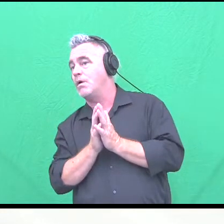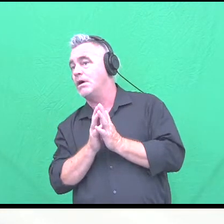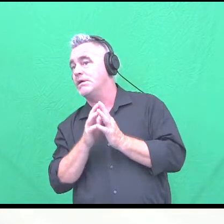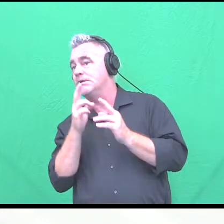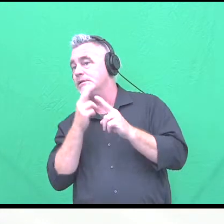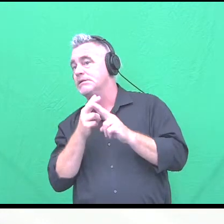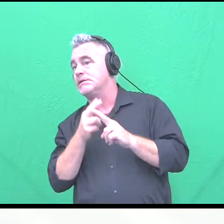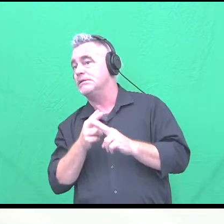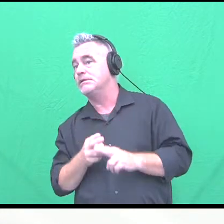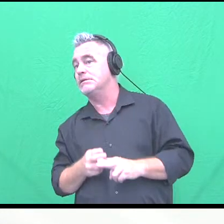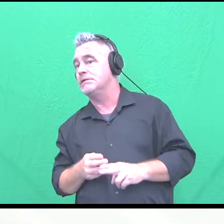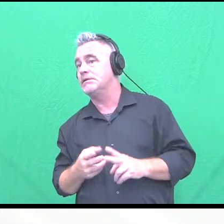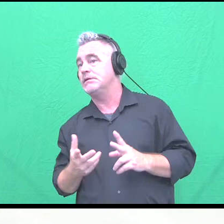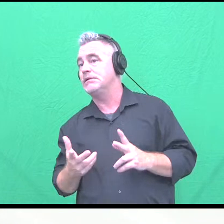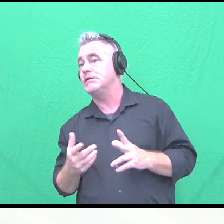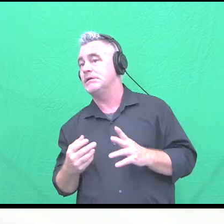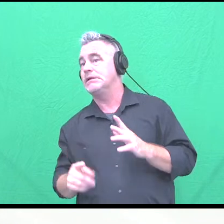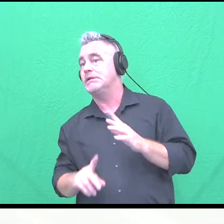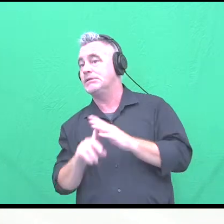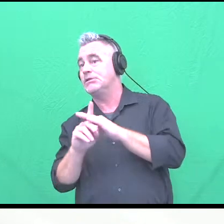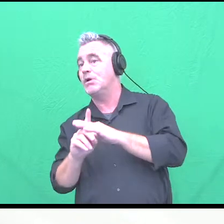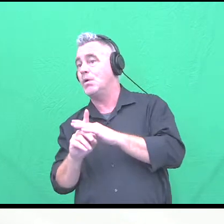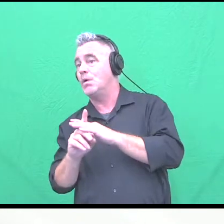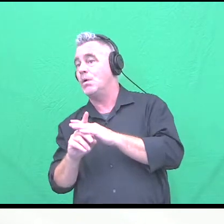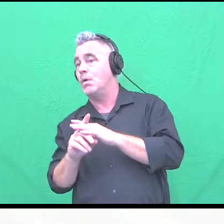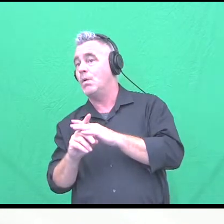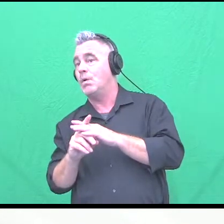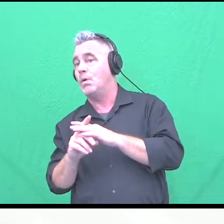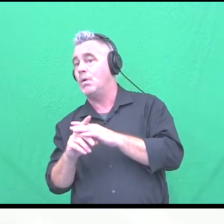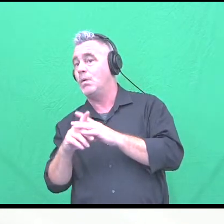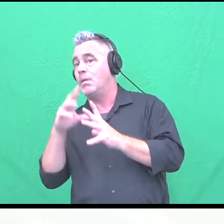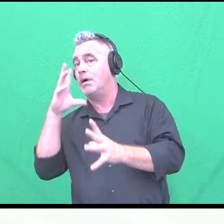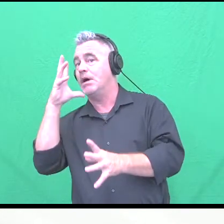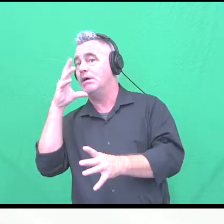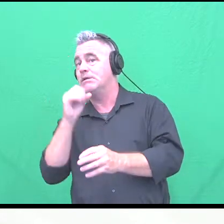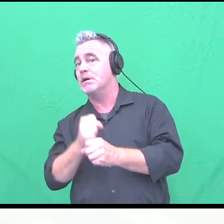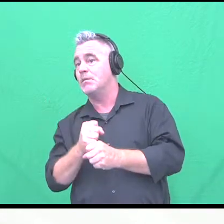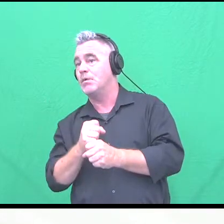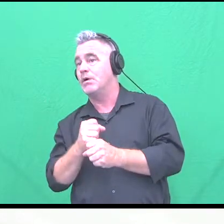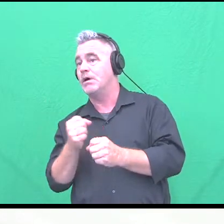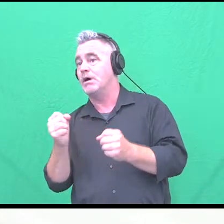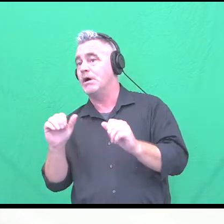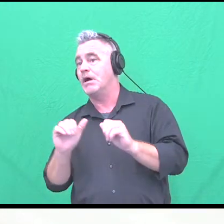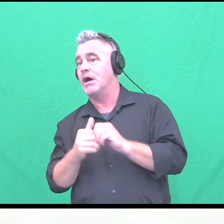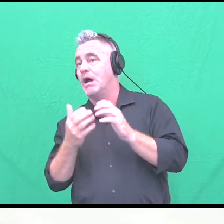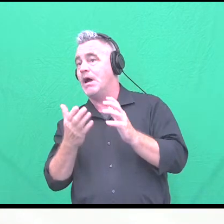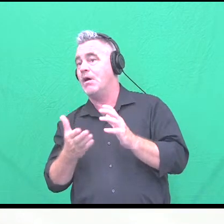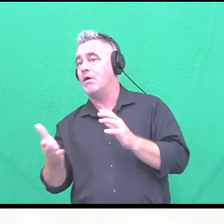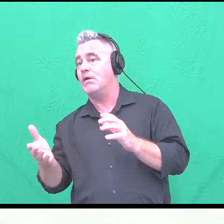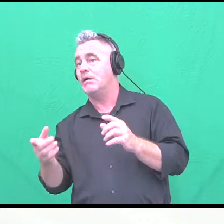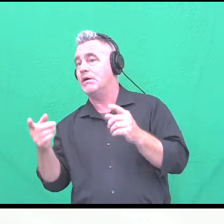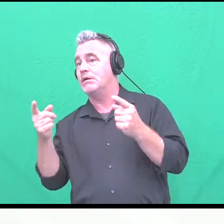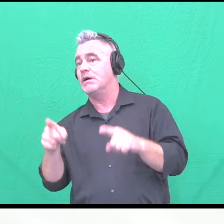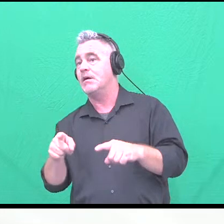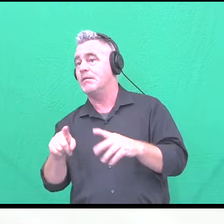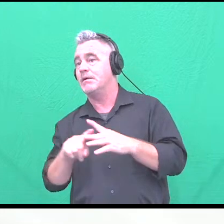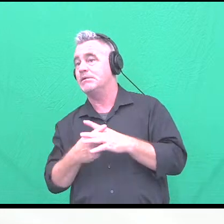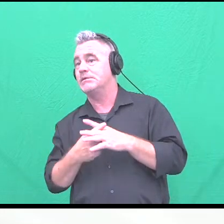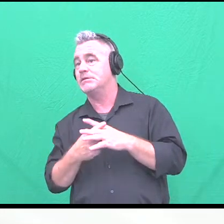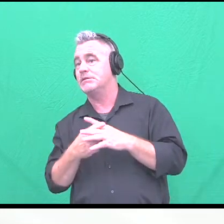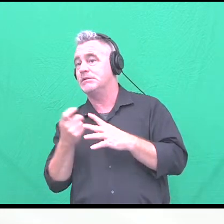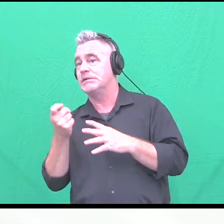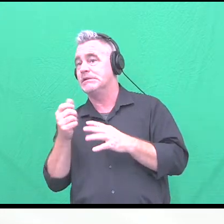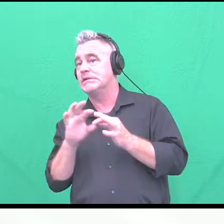how things are going. We used to get a summary from principals, like how things were going at the beginning, and a little